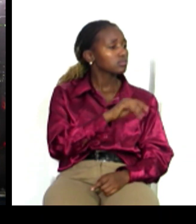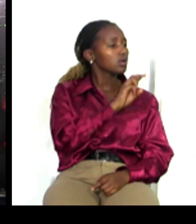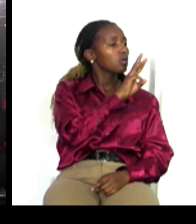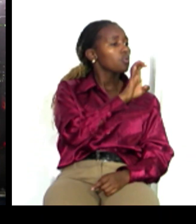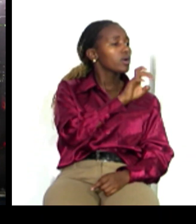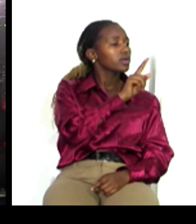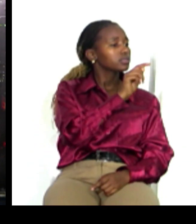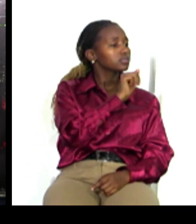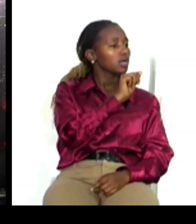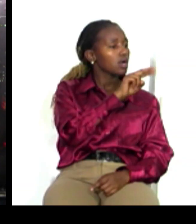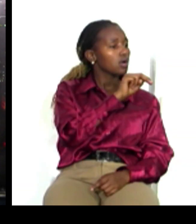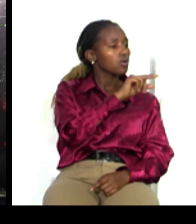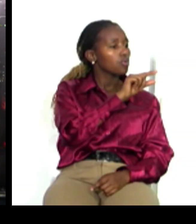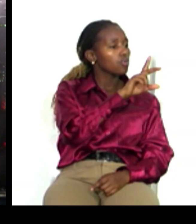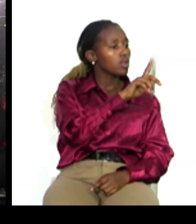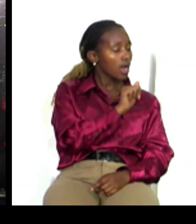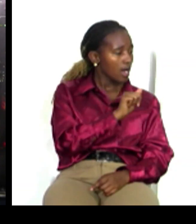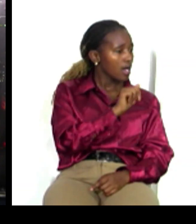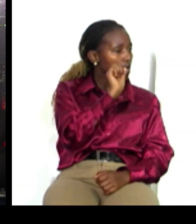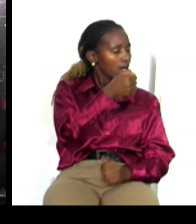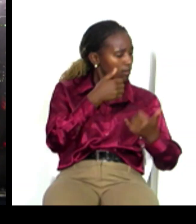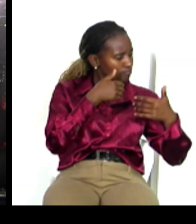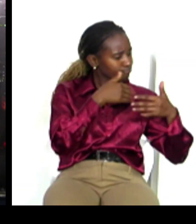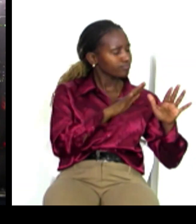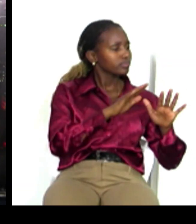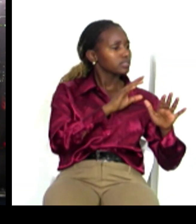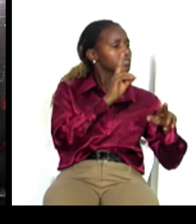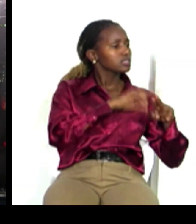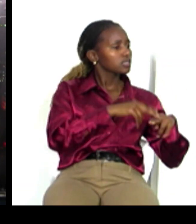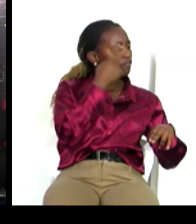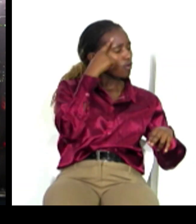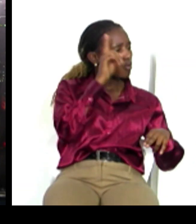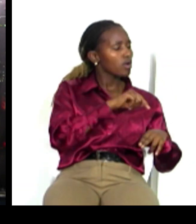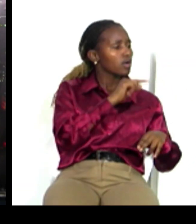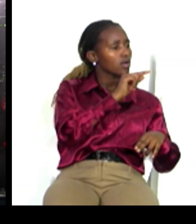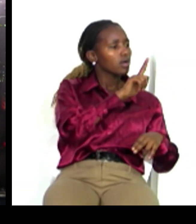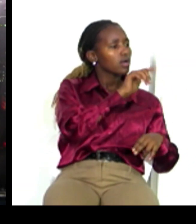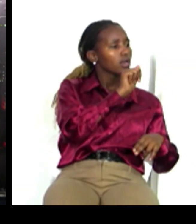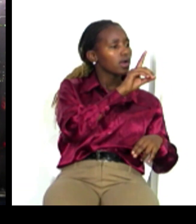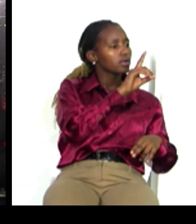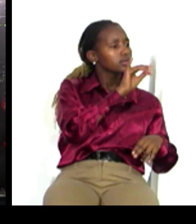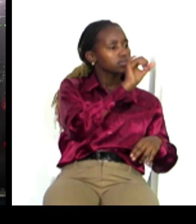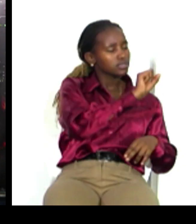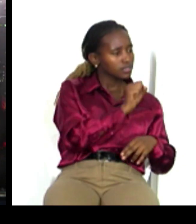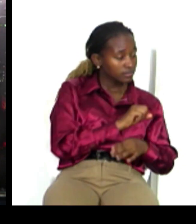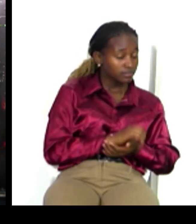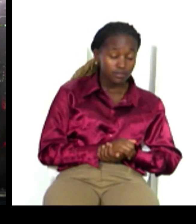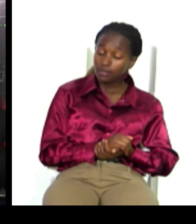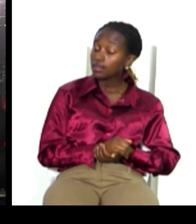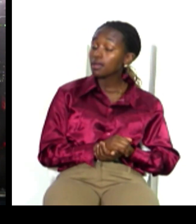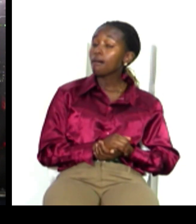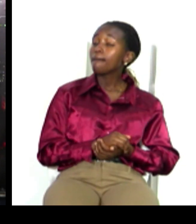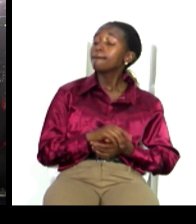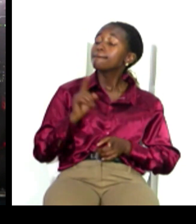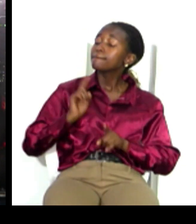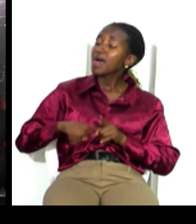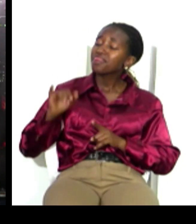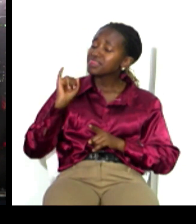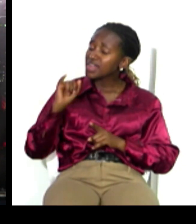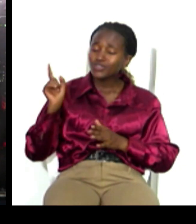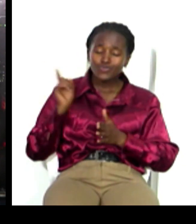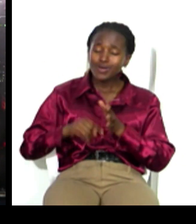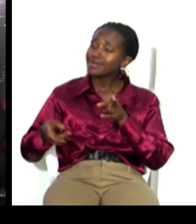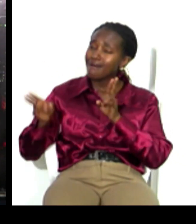Wetangula should leave his speaker seat for Gladys Boss-Shulei because of conflict of interest. That's what they are doing. It's just a